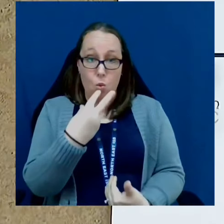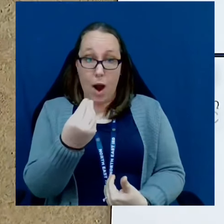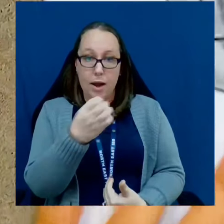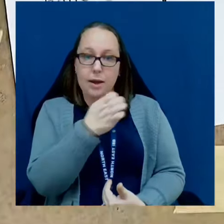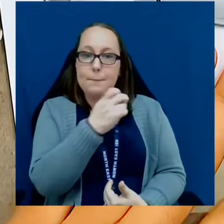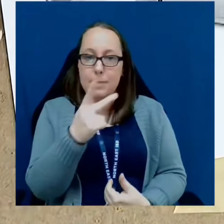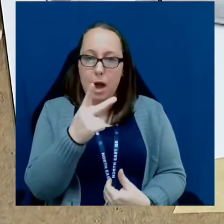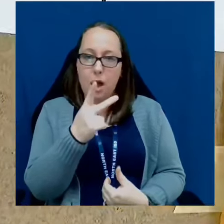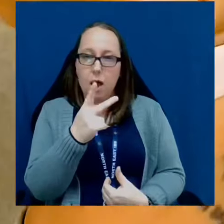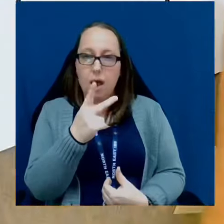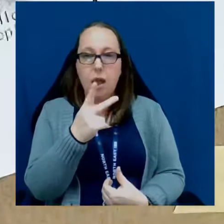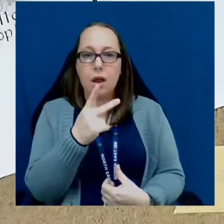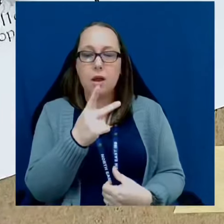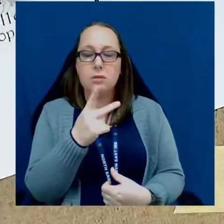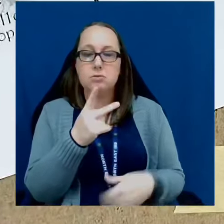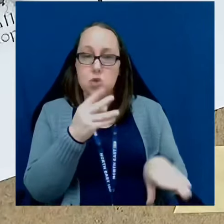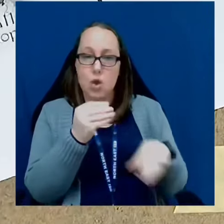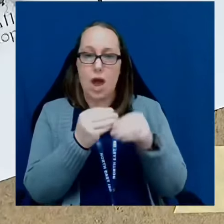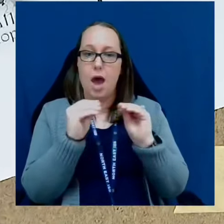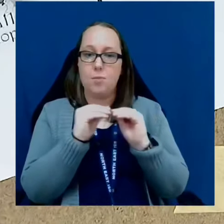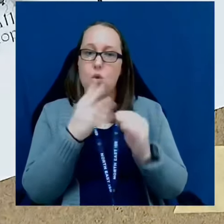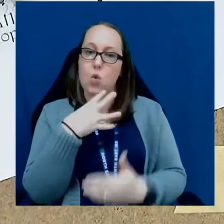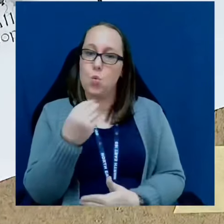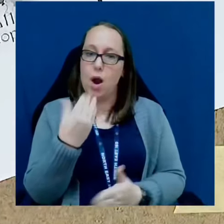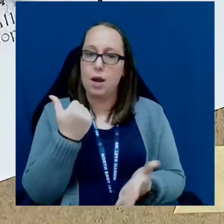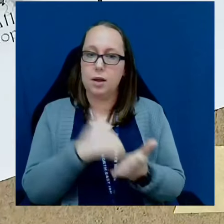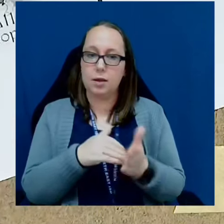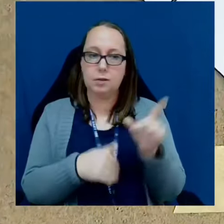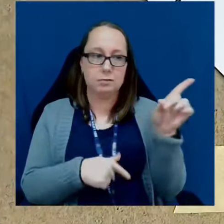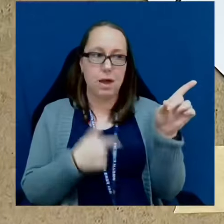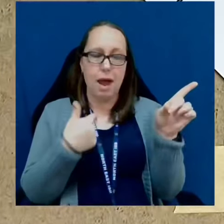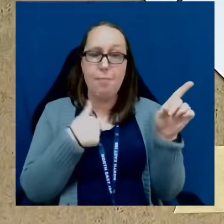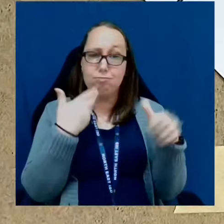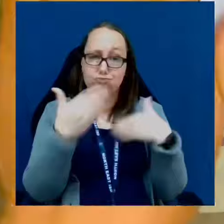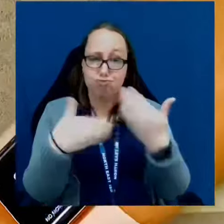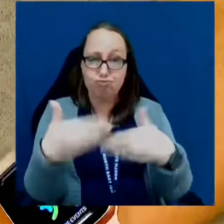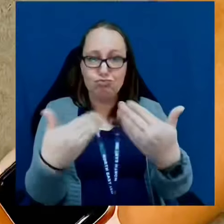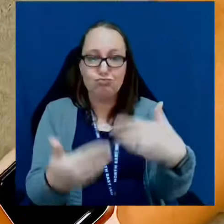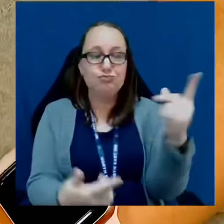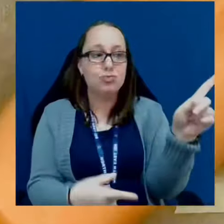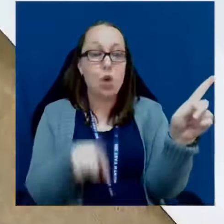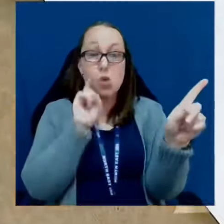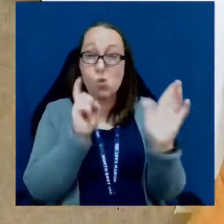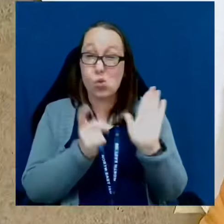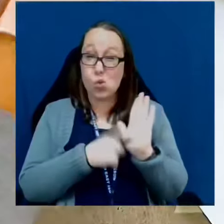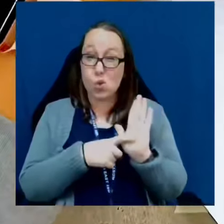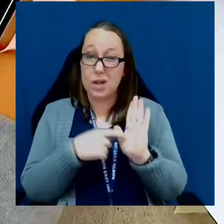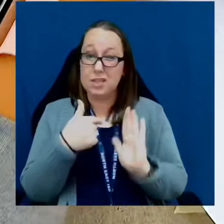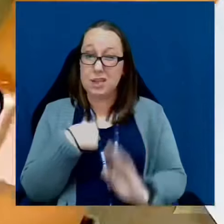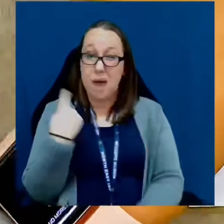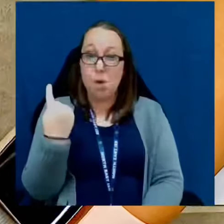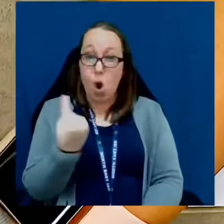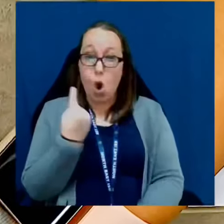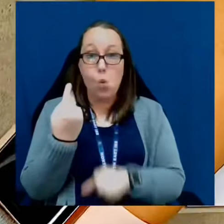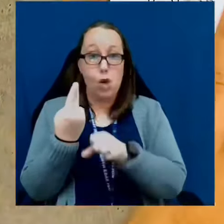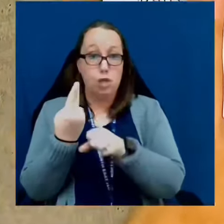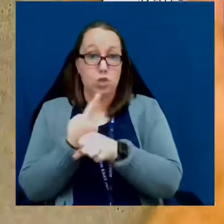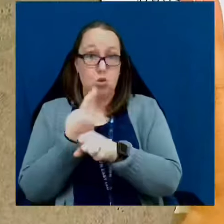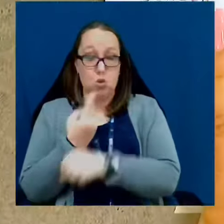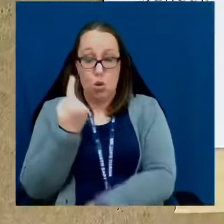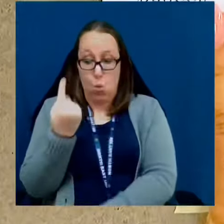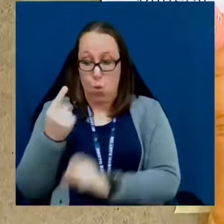lighter. I'm gonna go ahead and finish this up, and you'll notice that I'm always going 1 square